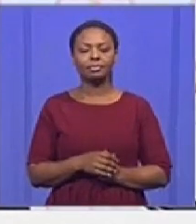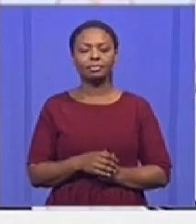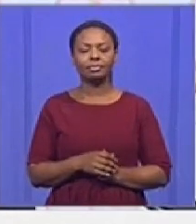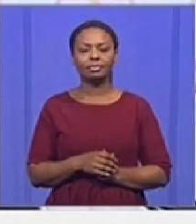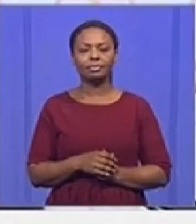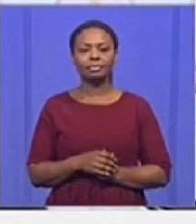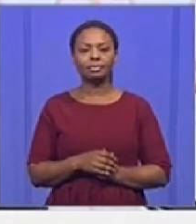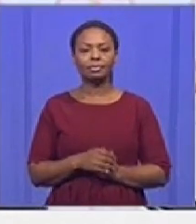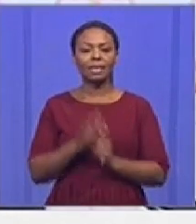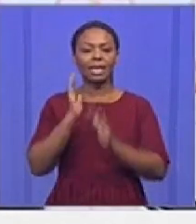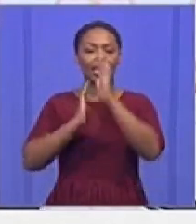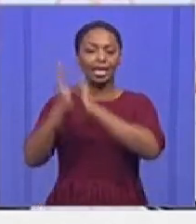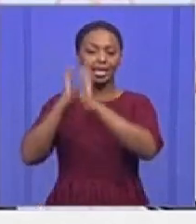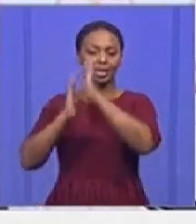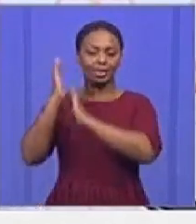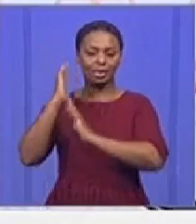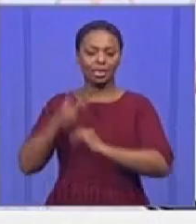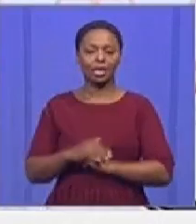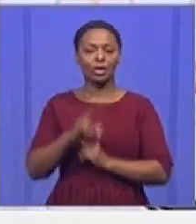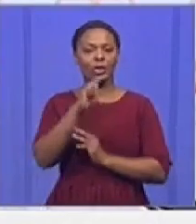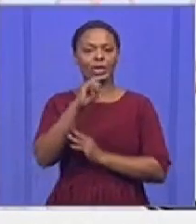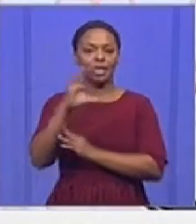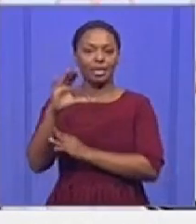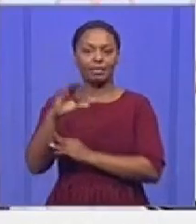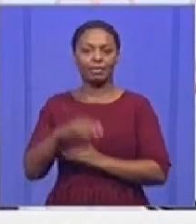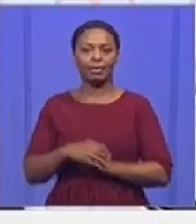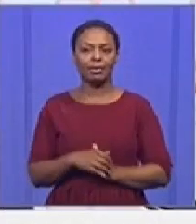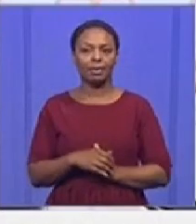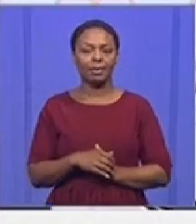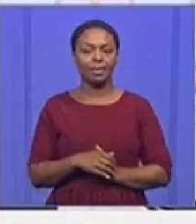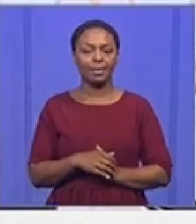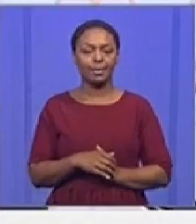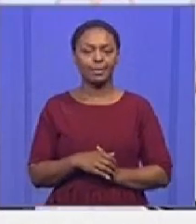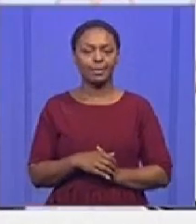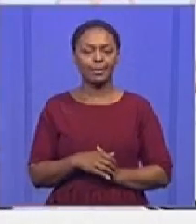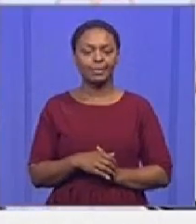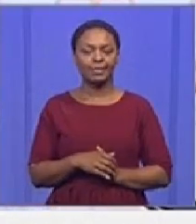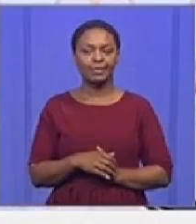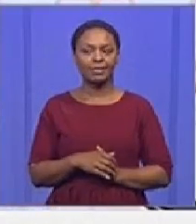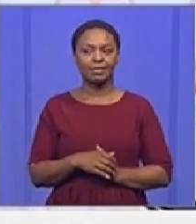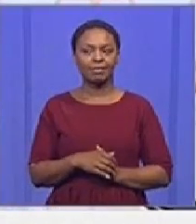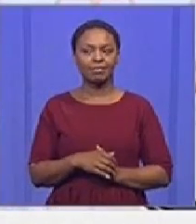In the history of the Northern Cape, there's never been